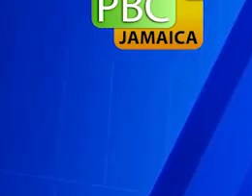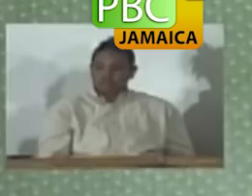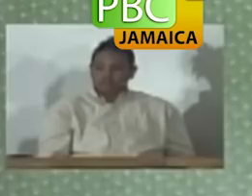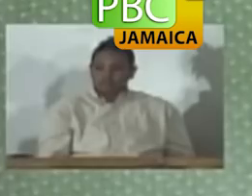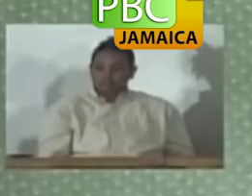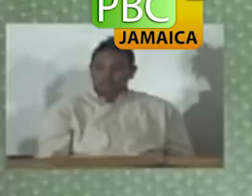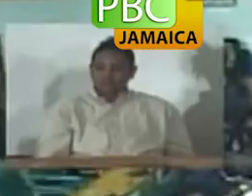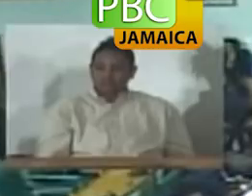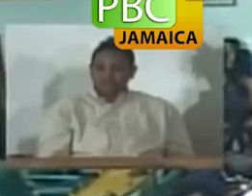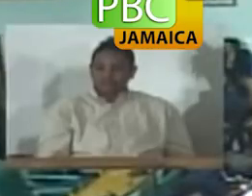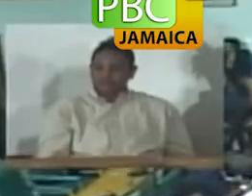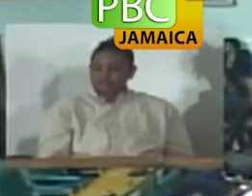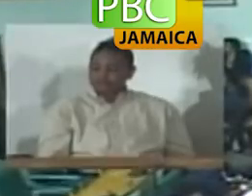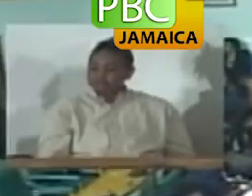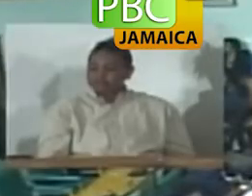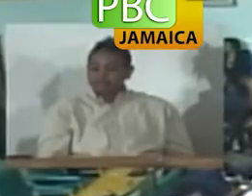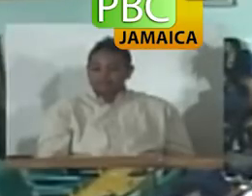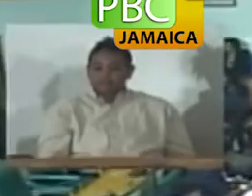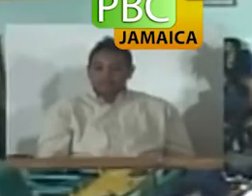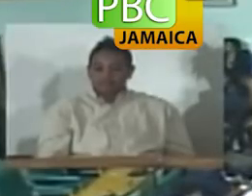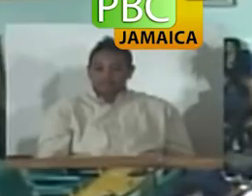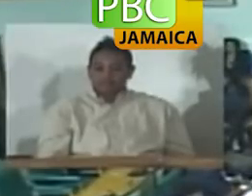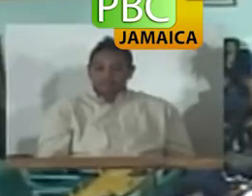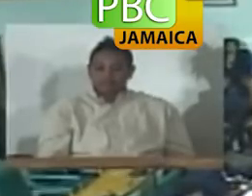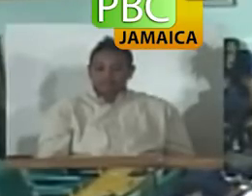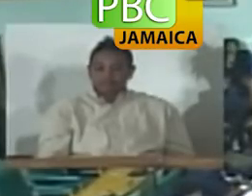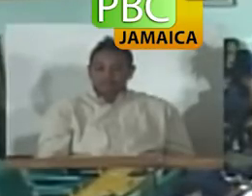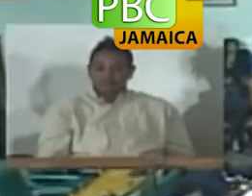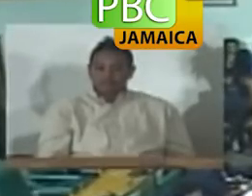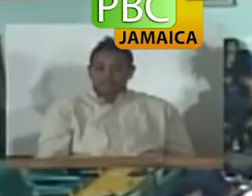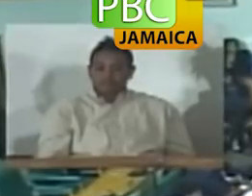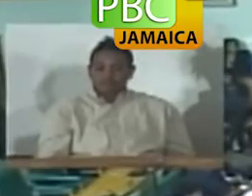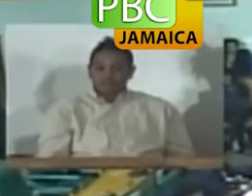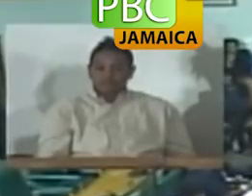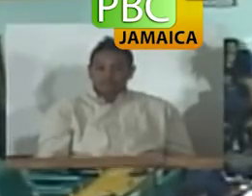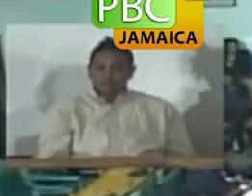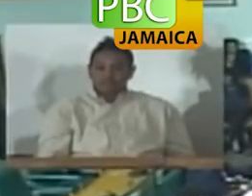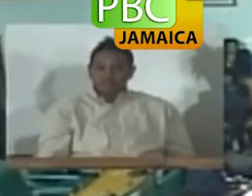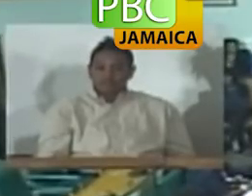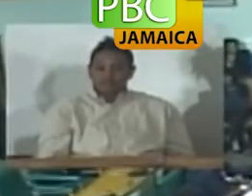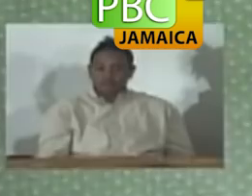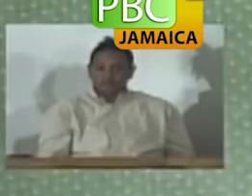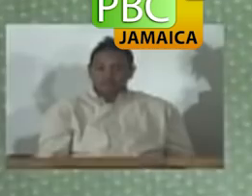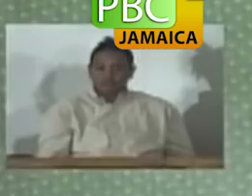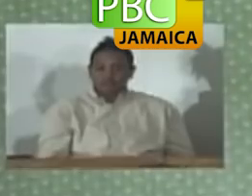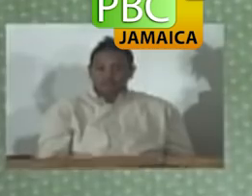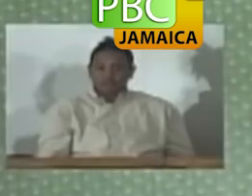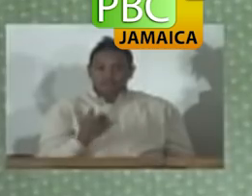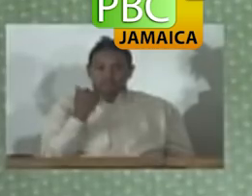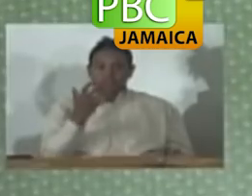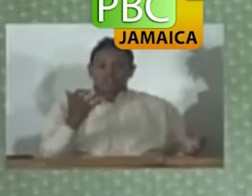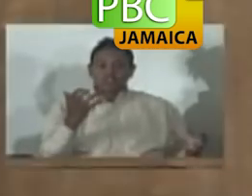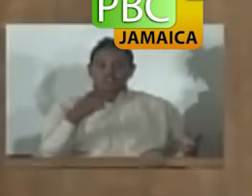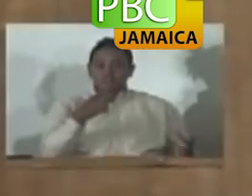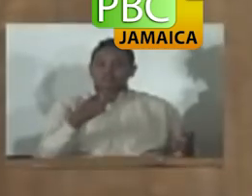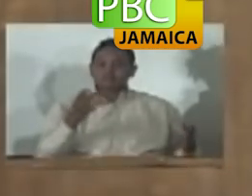this. If it is your desire to run a parliament where the majority muzzles the minority, do that